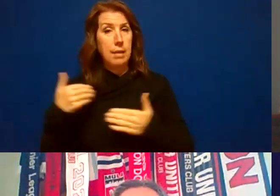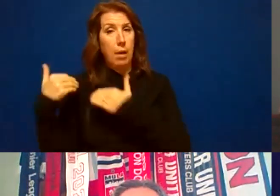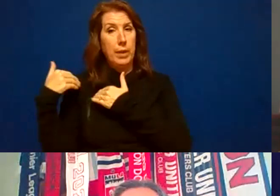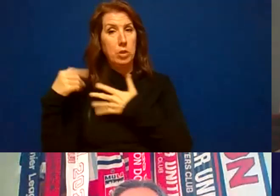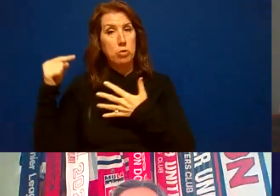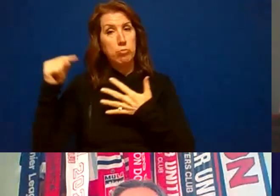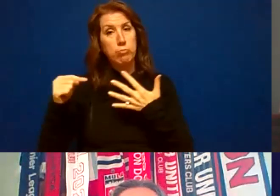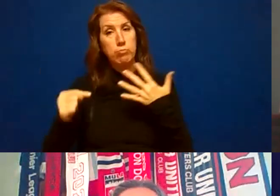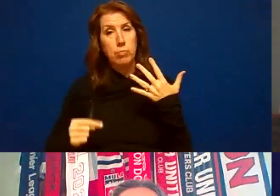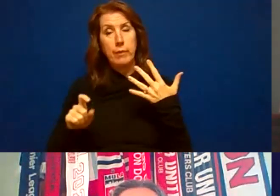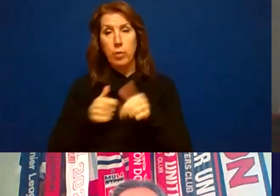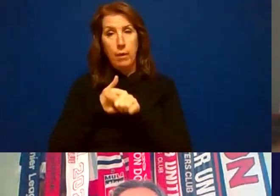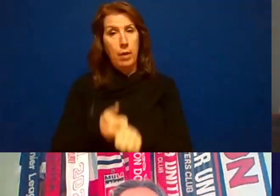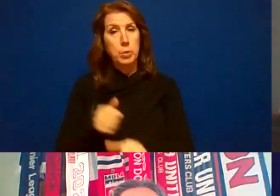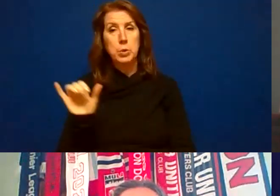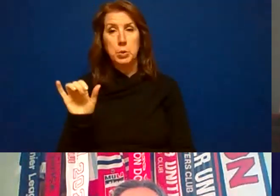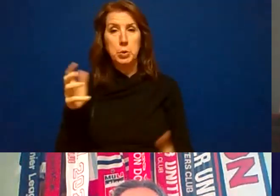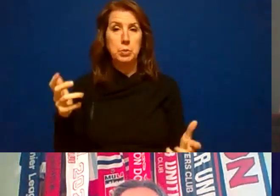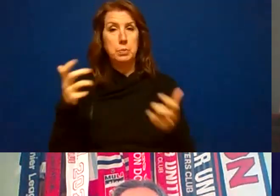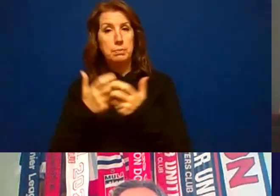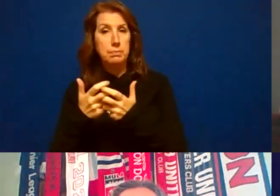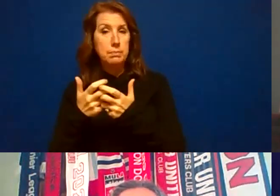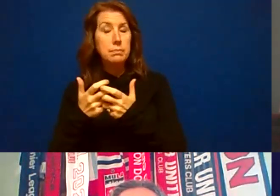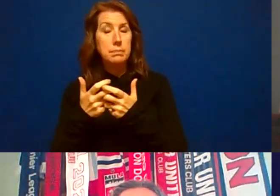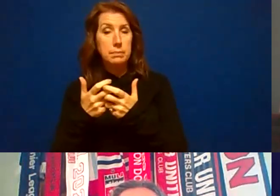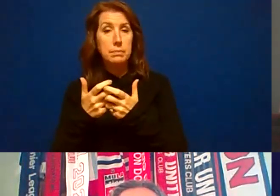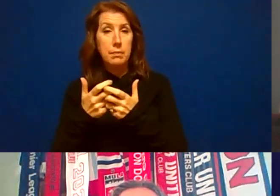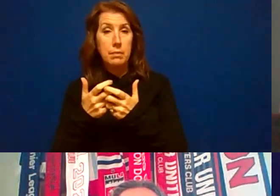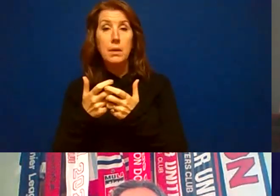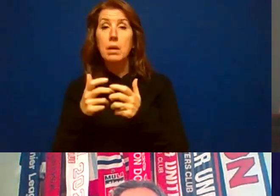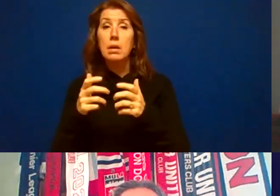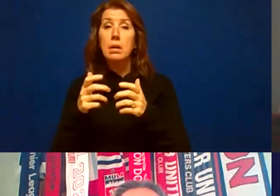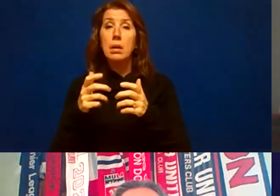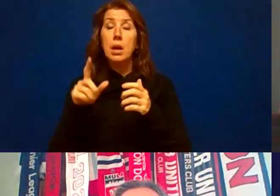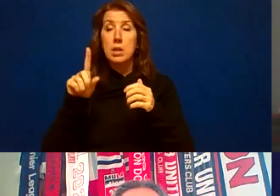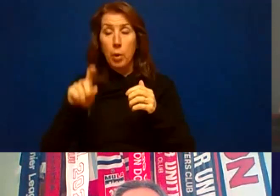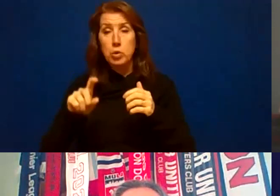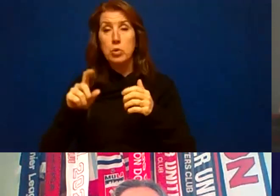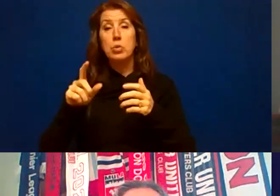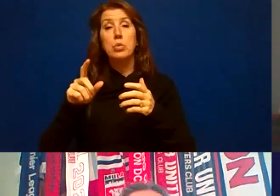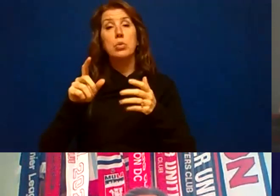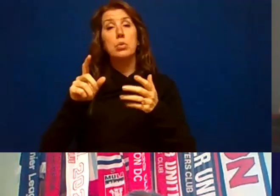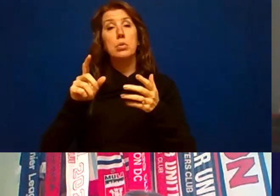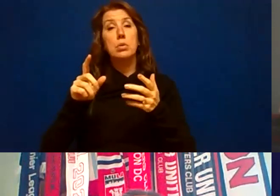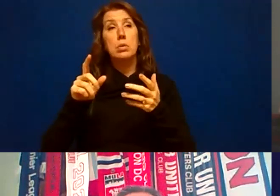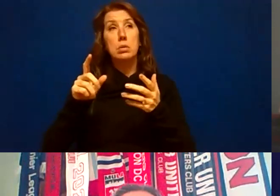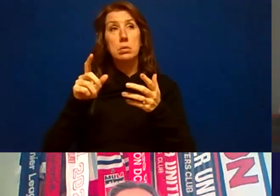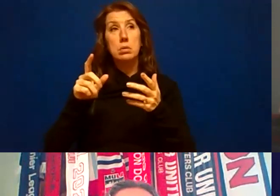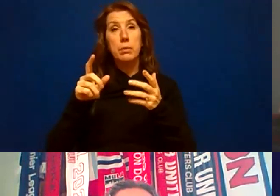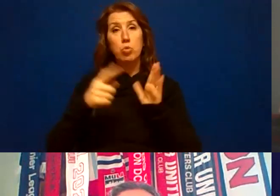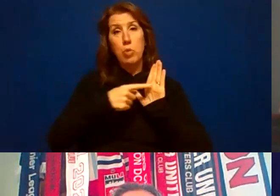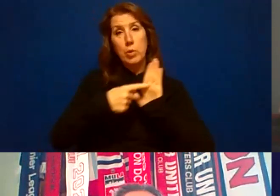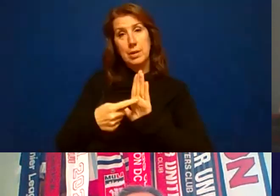obligations that, you know, really is supposed to be to give effect, in at least in some states, to what that person